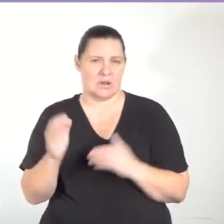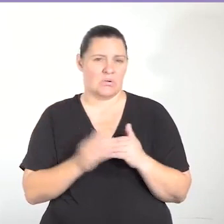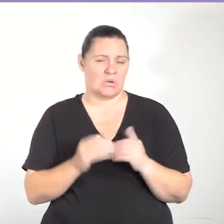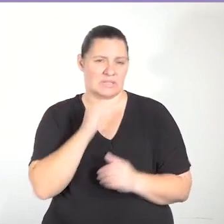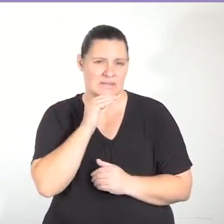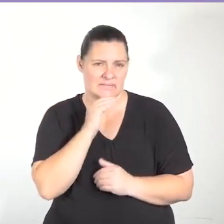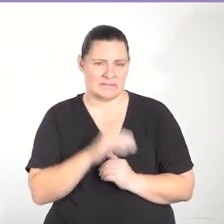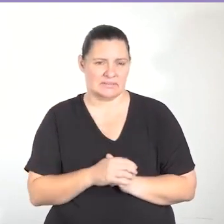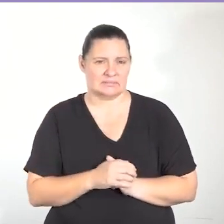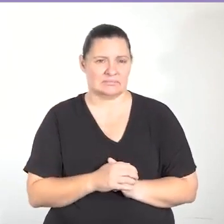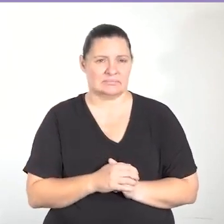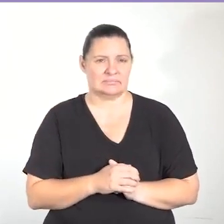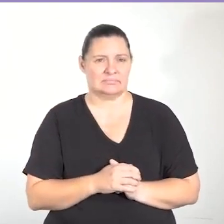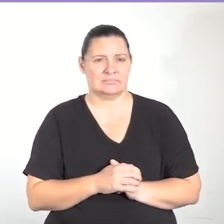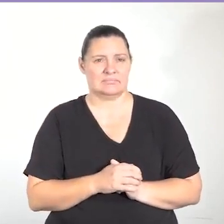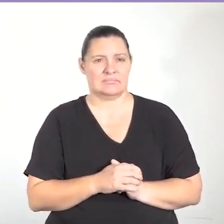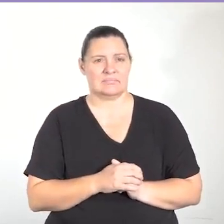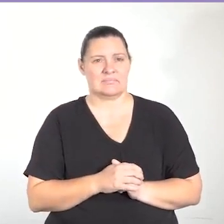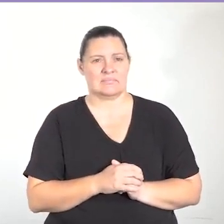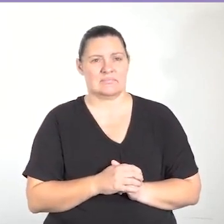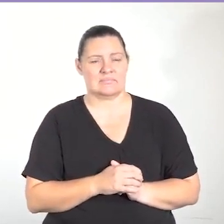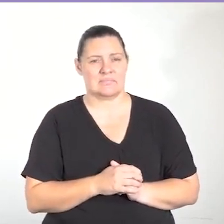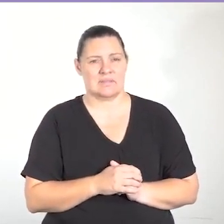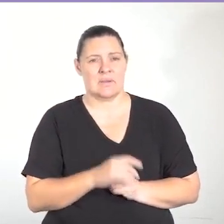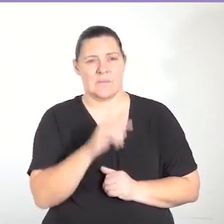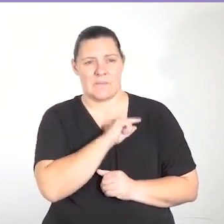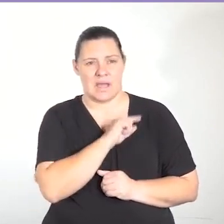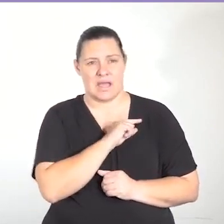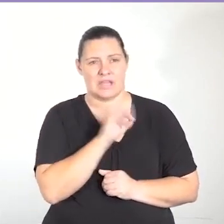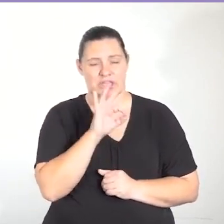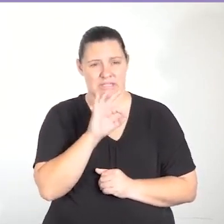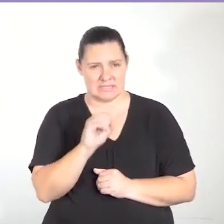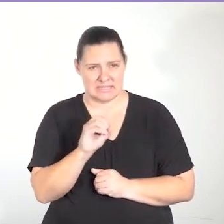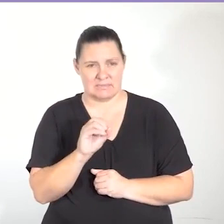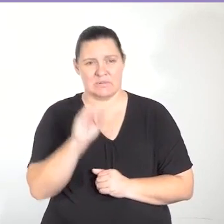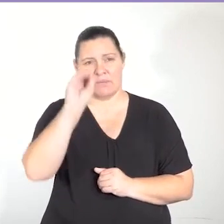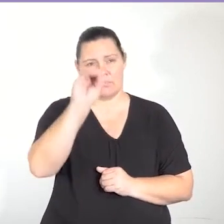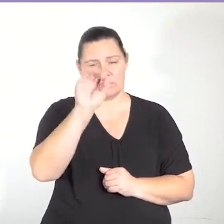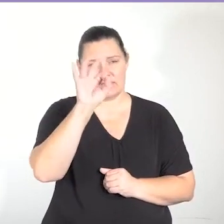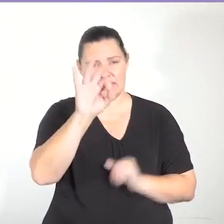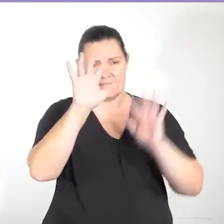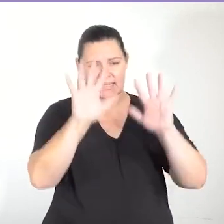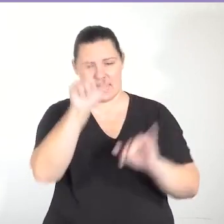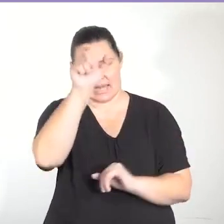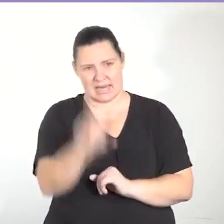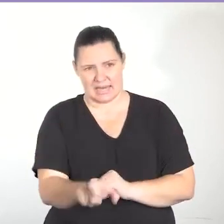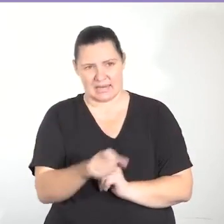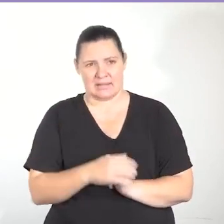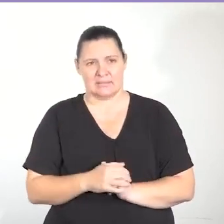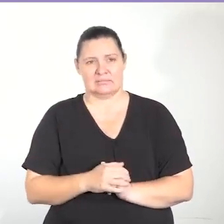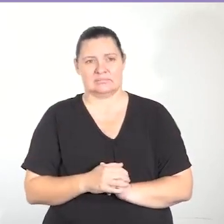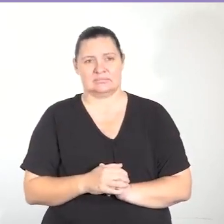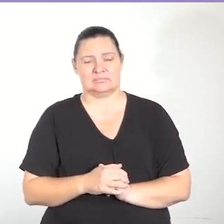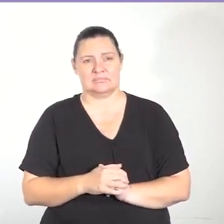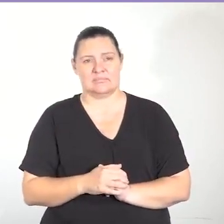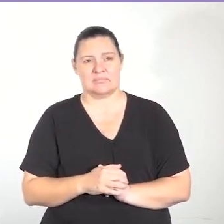think that's close enough. We can use that. So because we multiplied by a 30, we are going to place the 3 in the tens column.